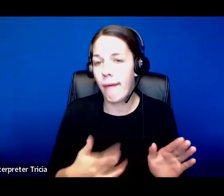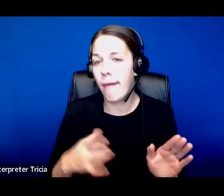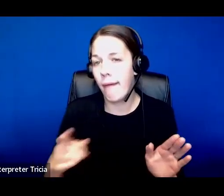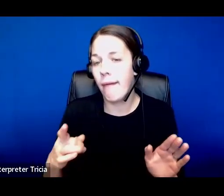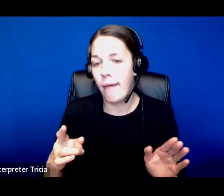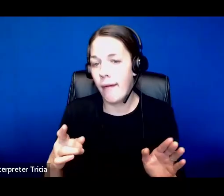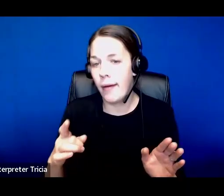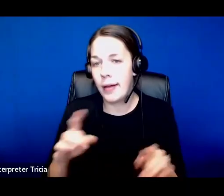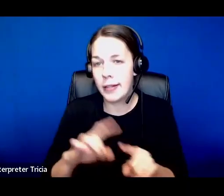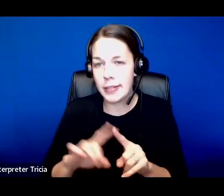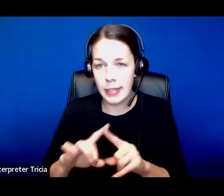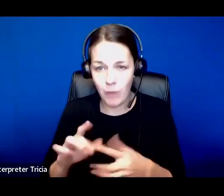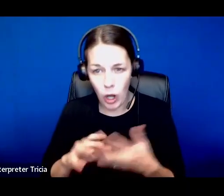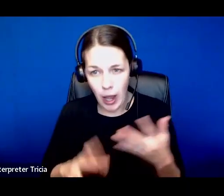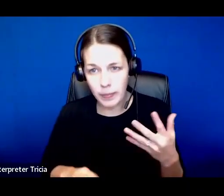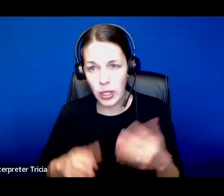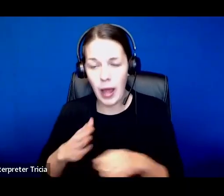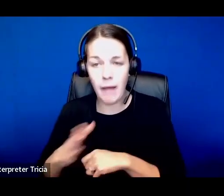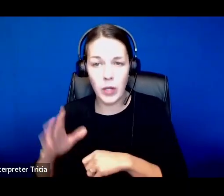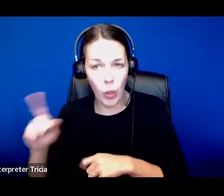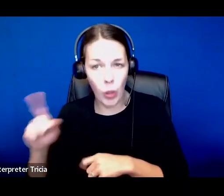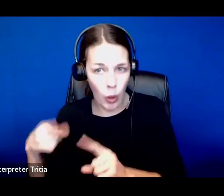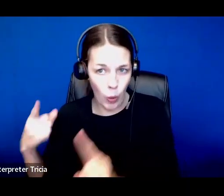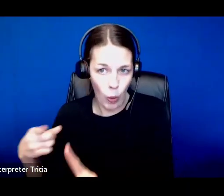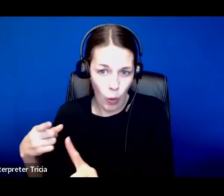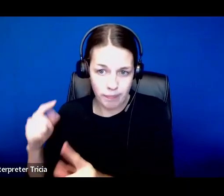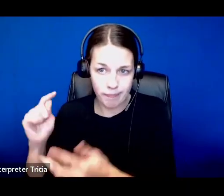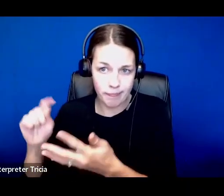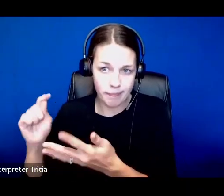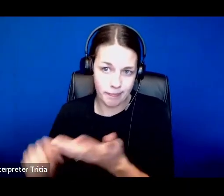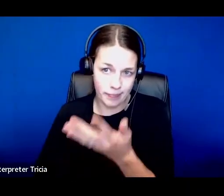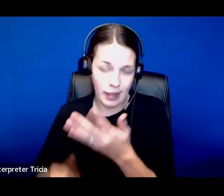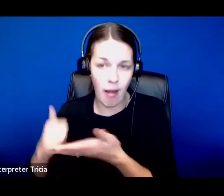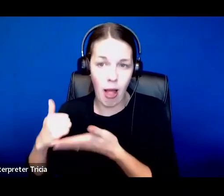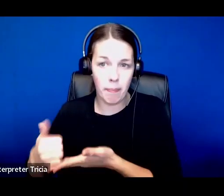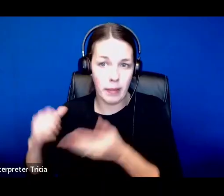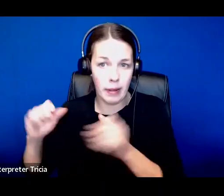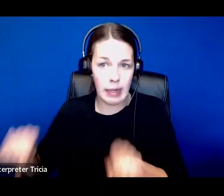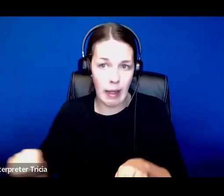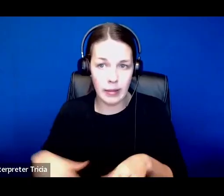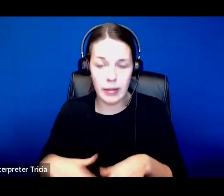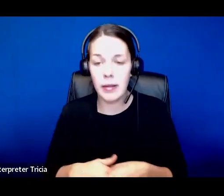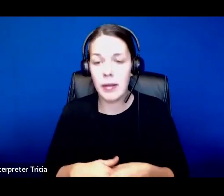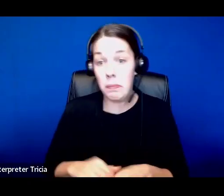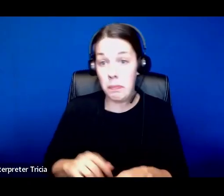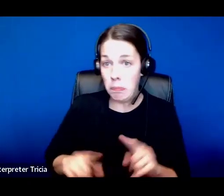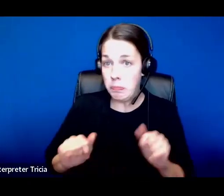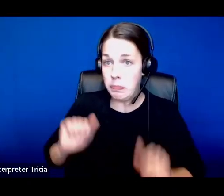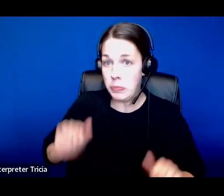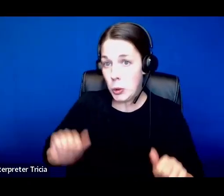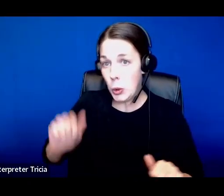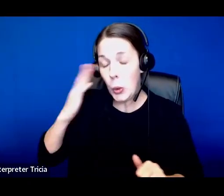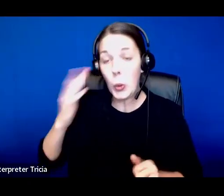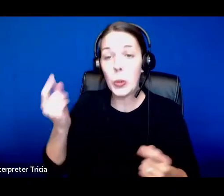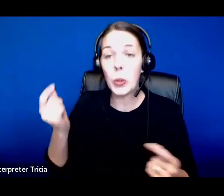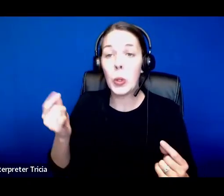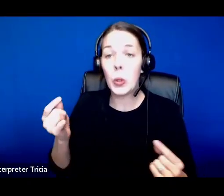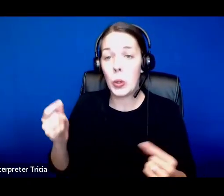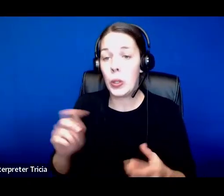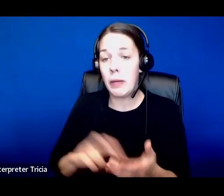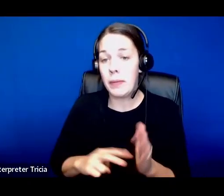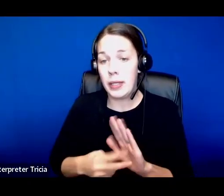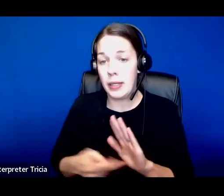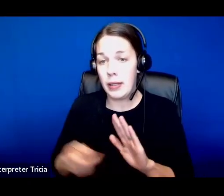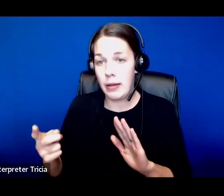different options after I find out about their goal. They say, well, these things could help. But if they're not sure what they want to do yet, there